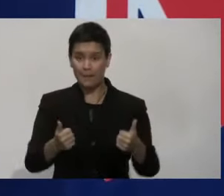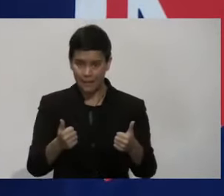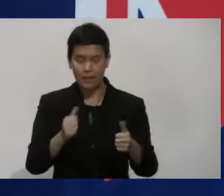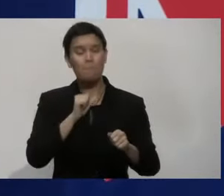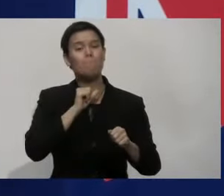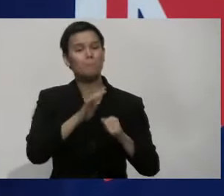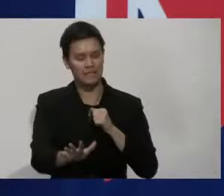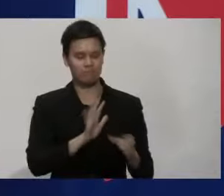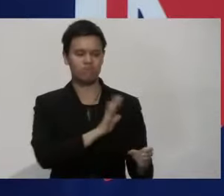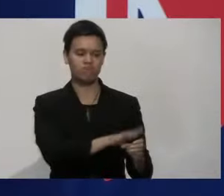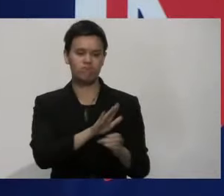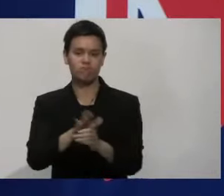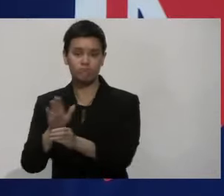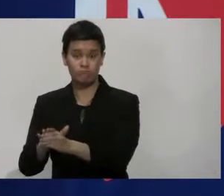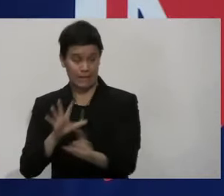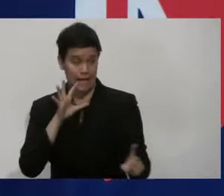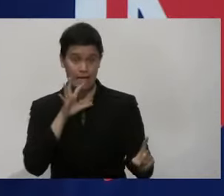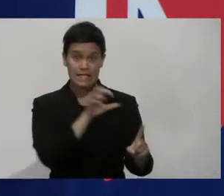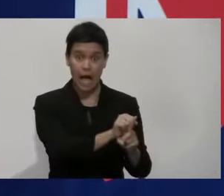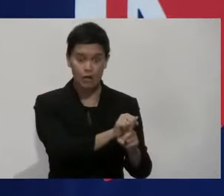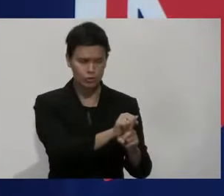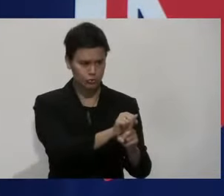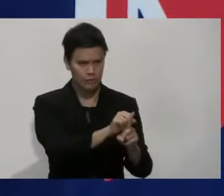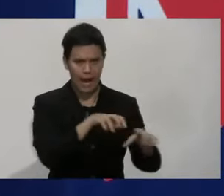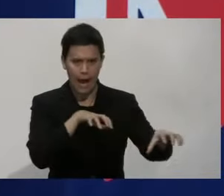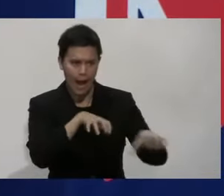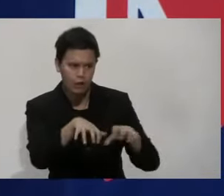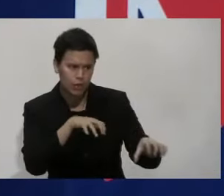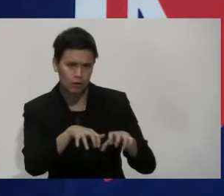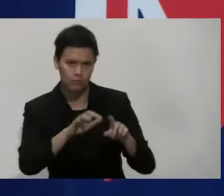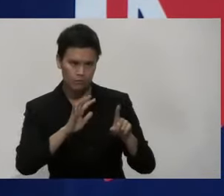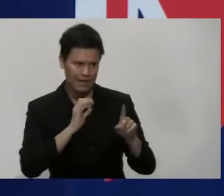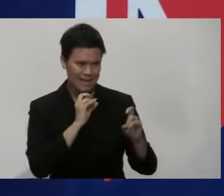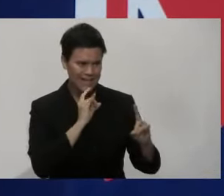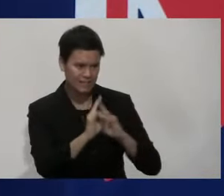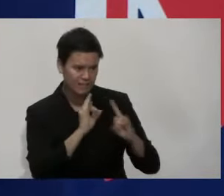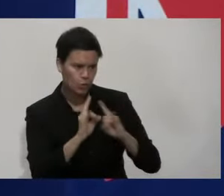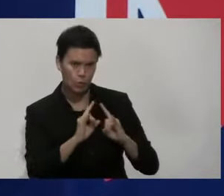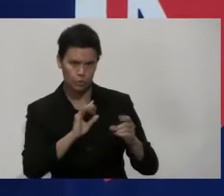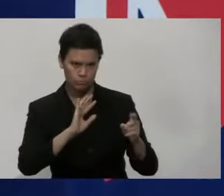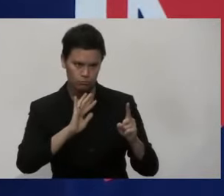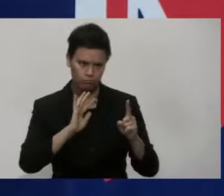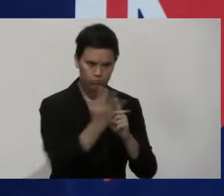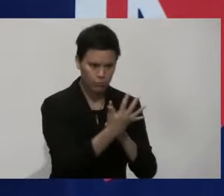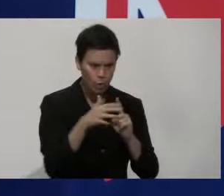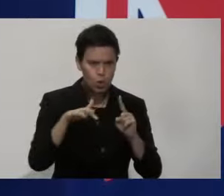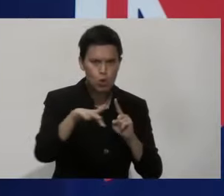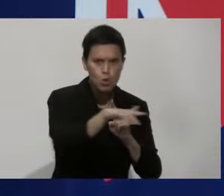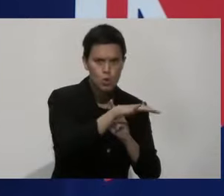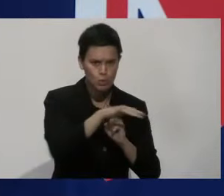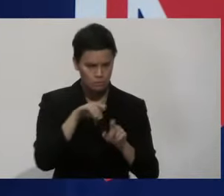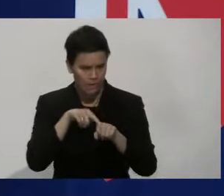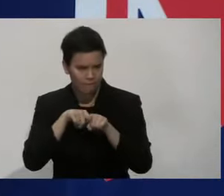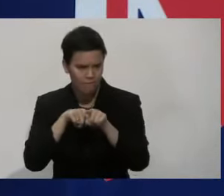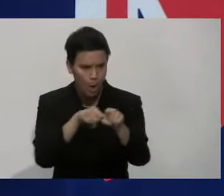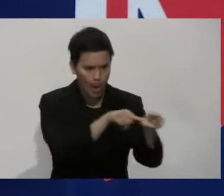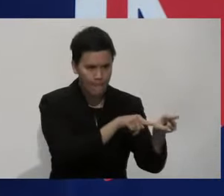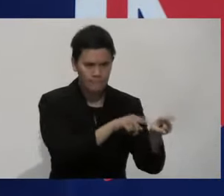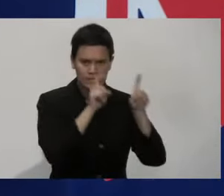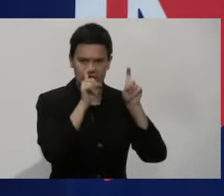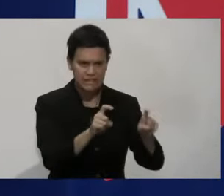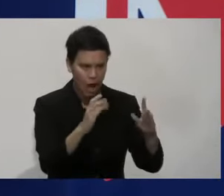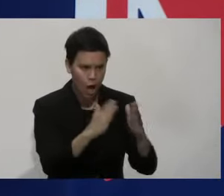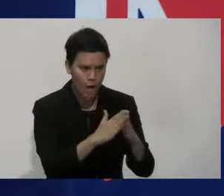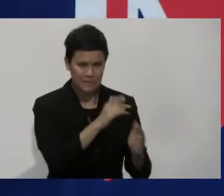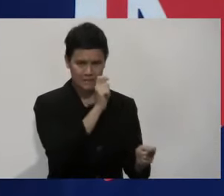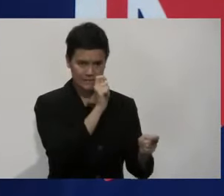act, we test, we trace, we isolate, and we repeat as many times as we need. And we work